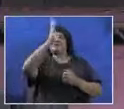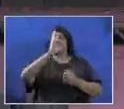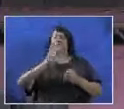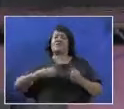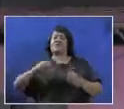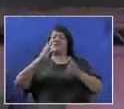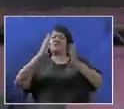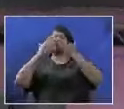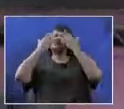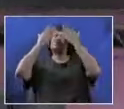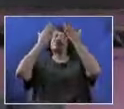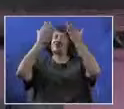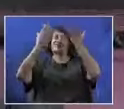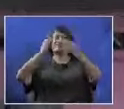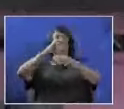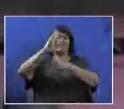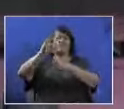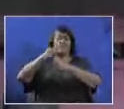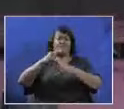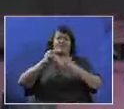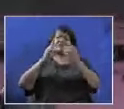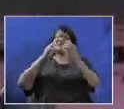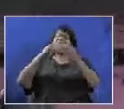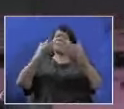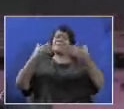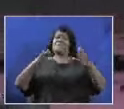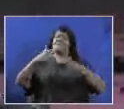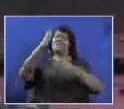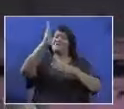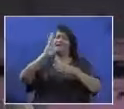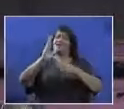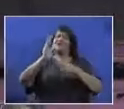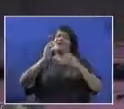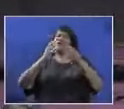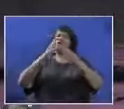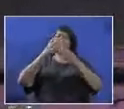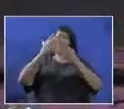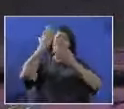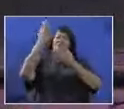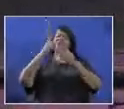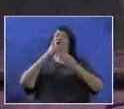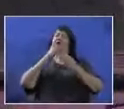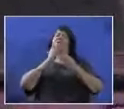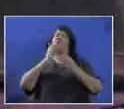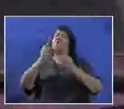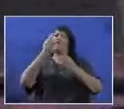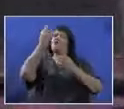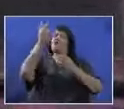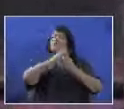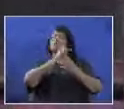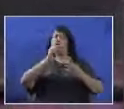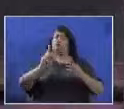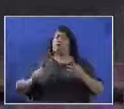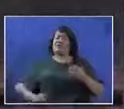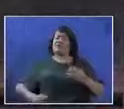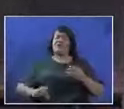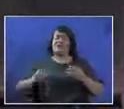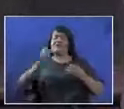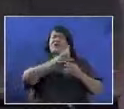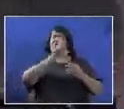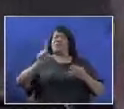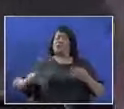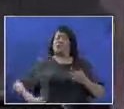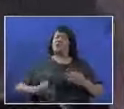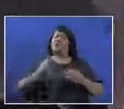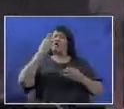we are so grateful to you for just being God, for being King of Kings, for being Lord of Lords. God,